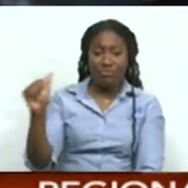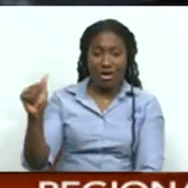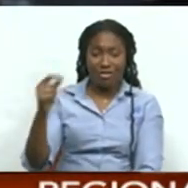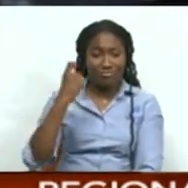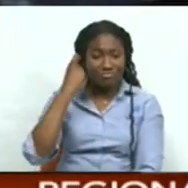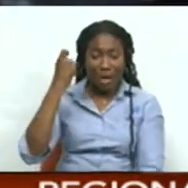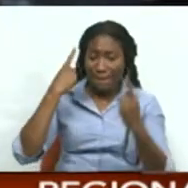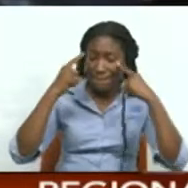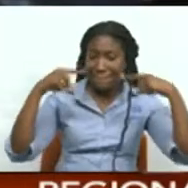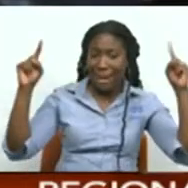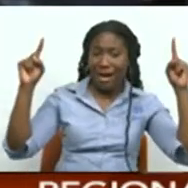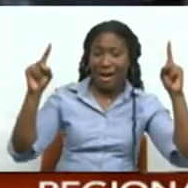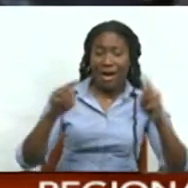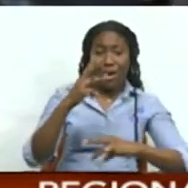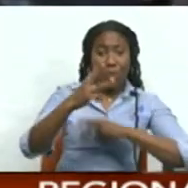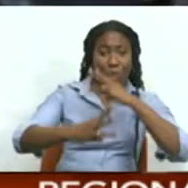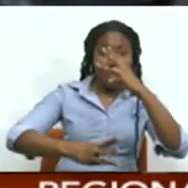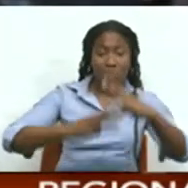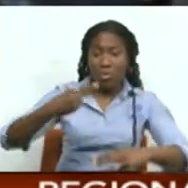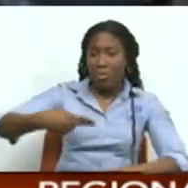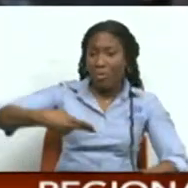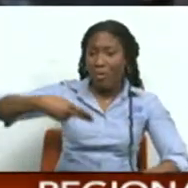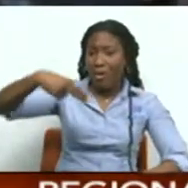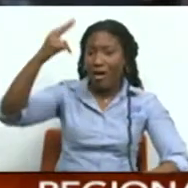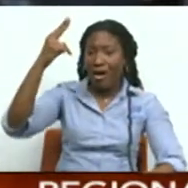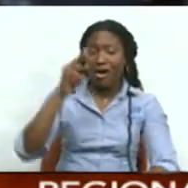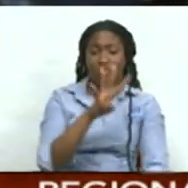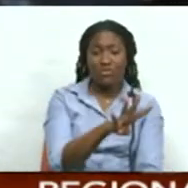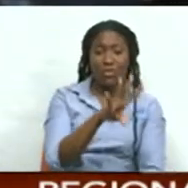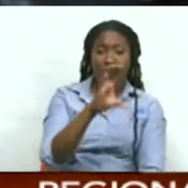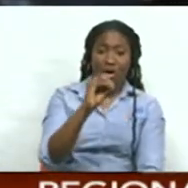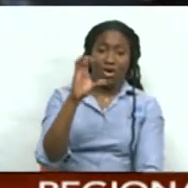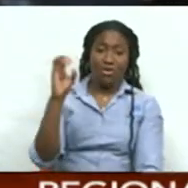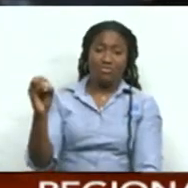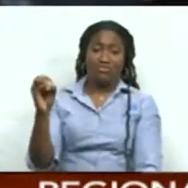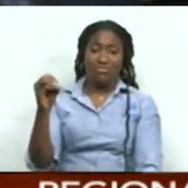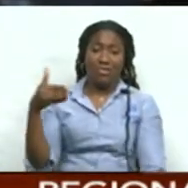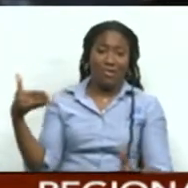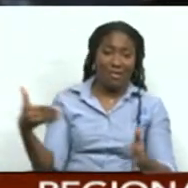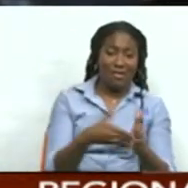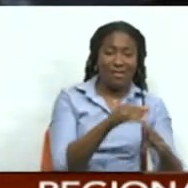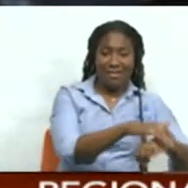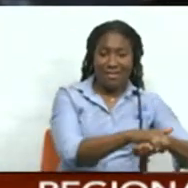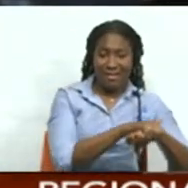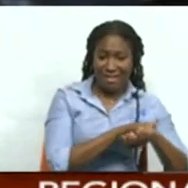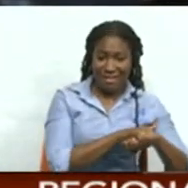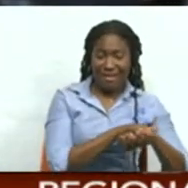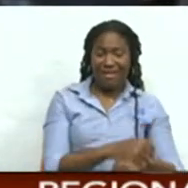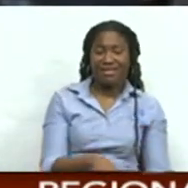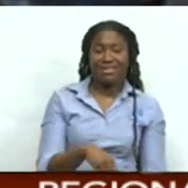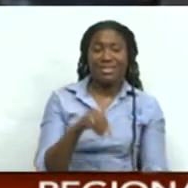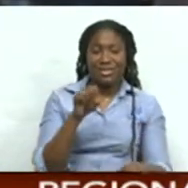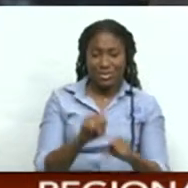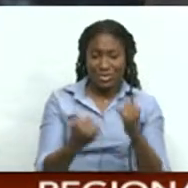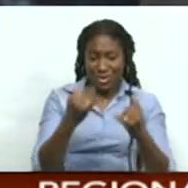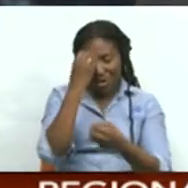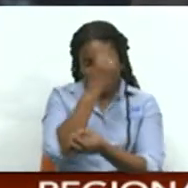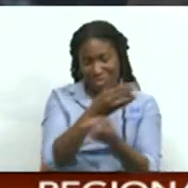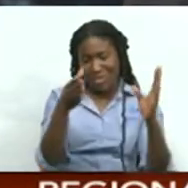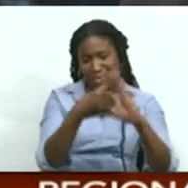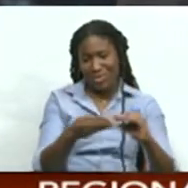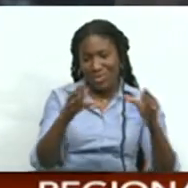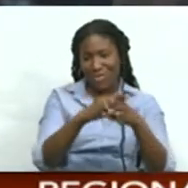score world record with an unbeaten 400 against England in neighboring Antigua. Rajiv Surat Singh has more on this